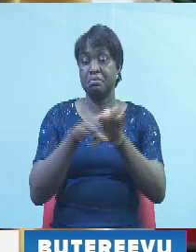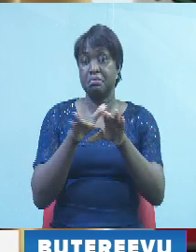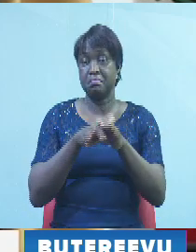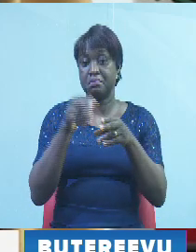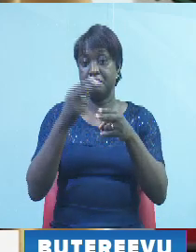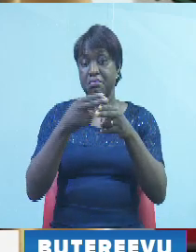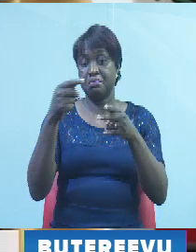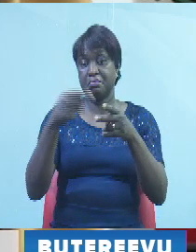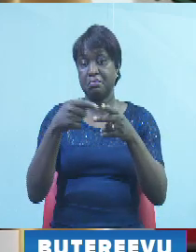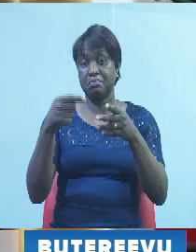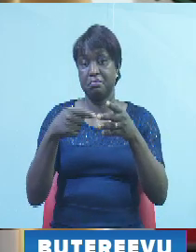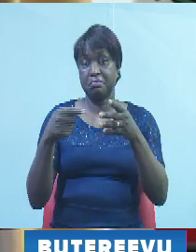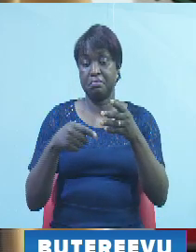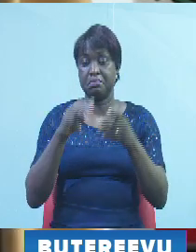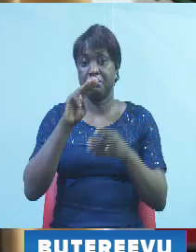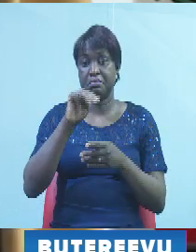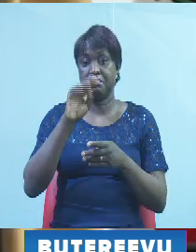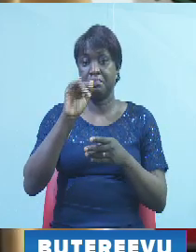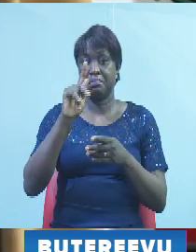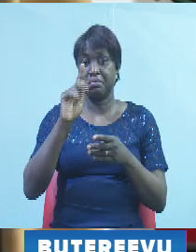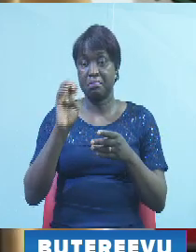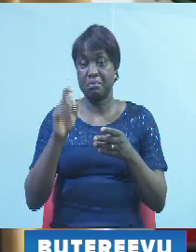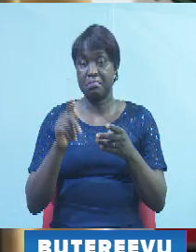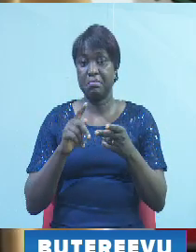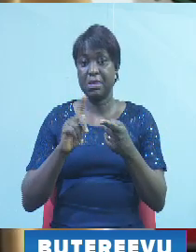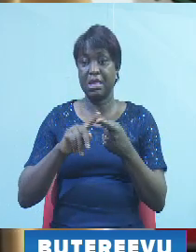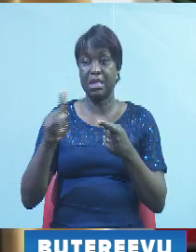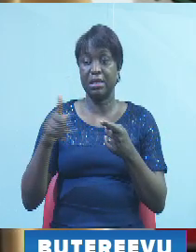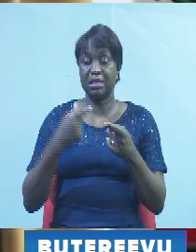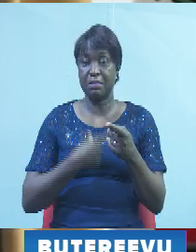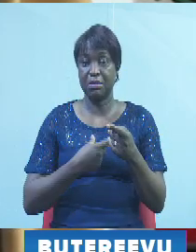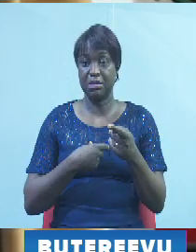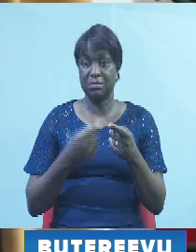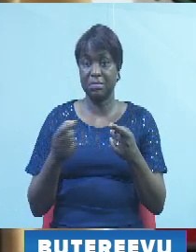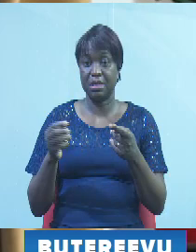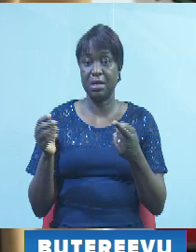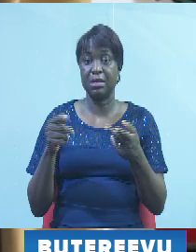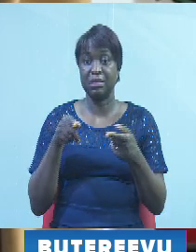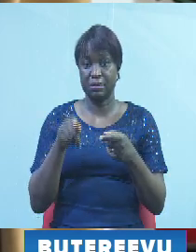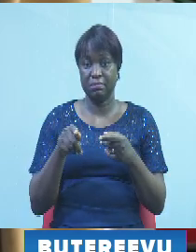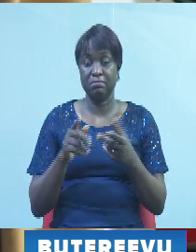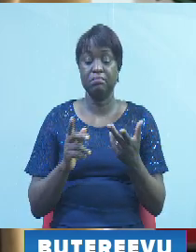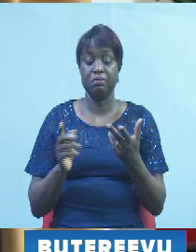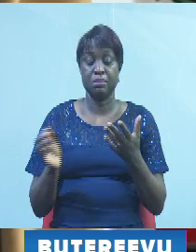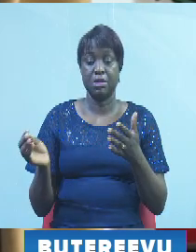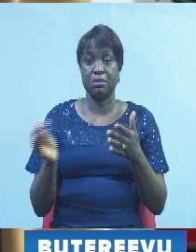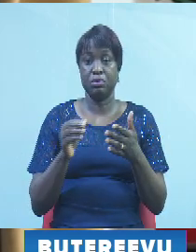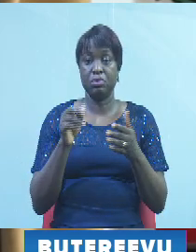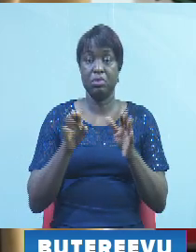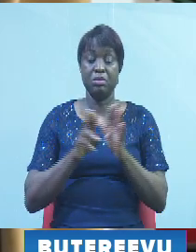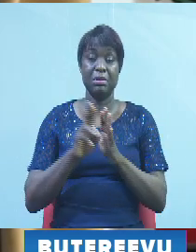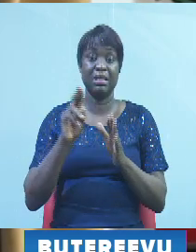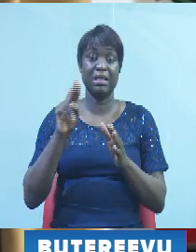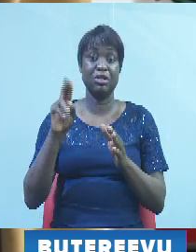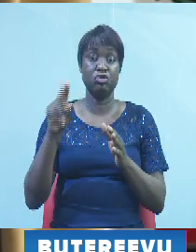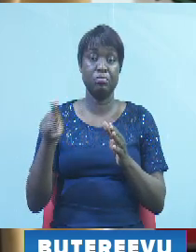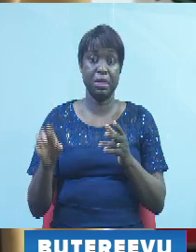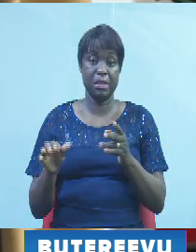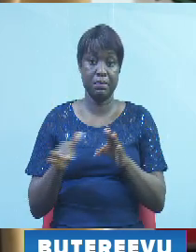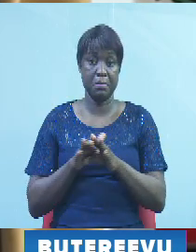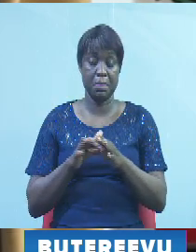Honorable Kakembo Michael Entebbe Municipality National Unity Platform